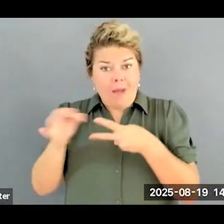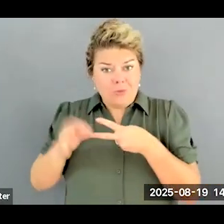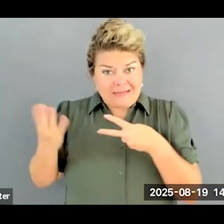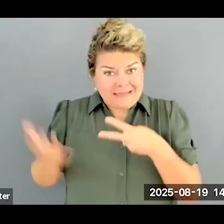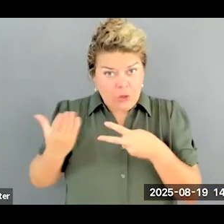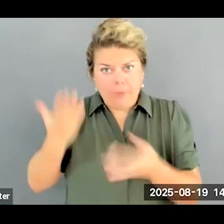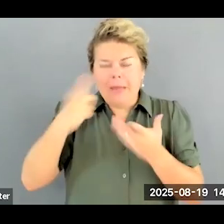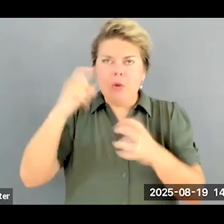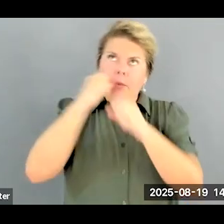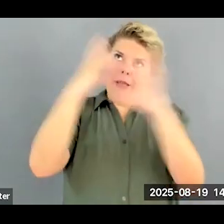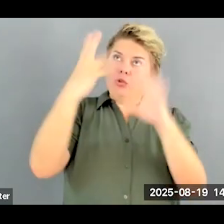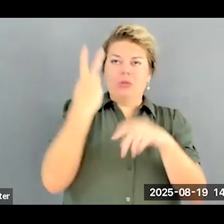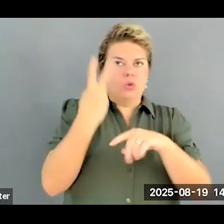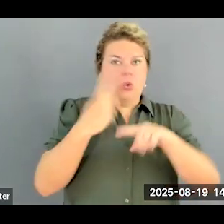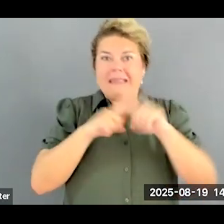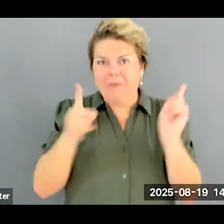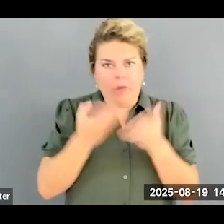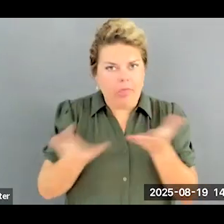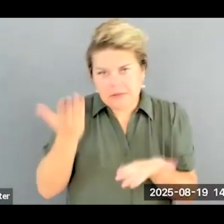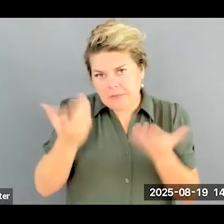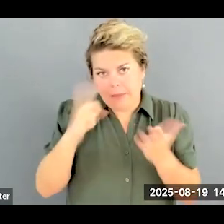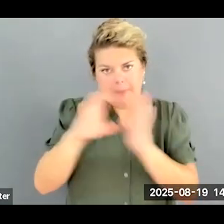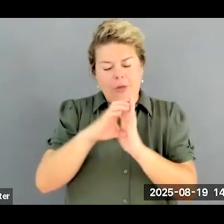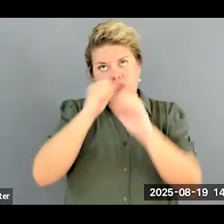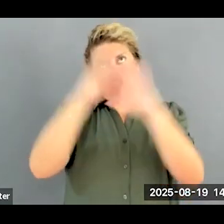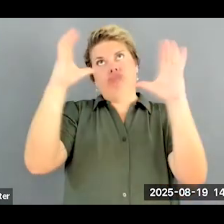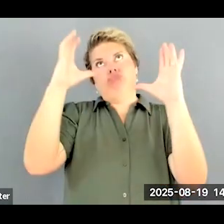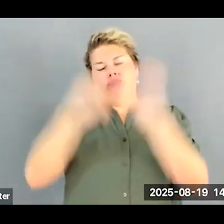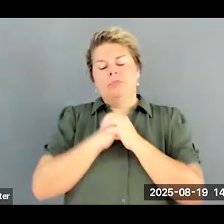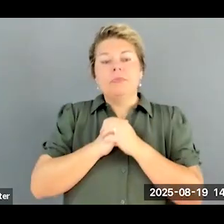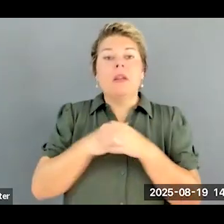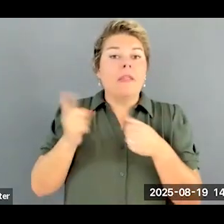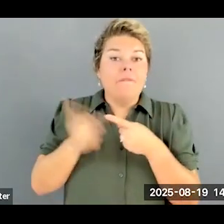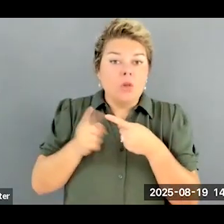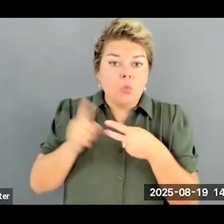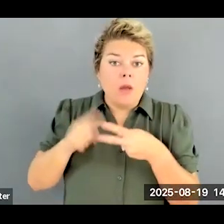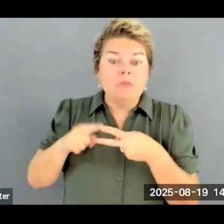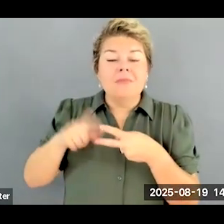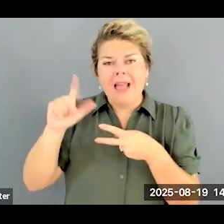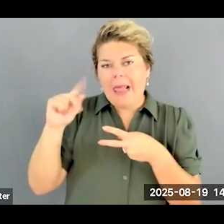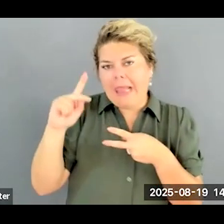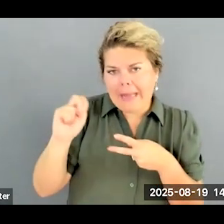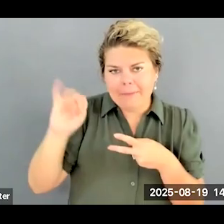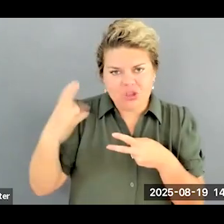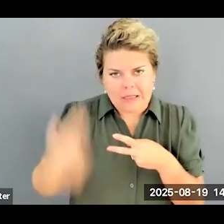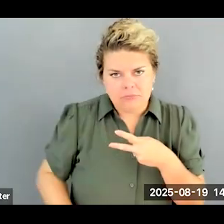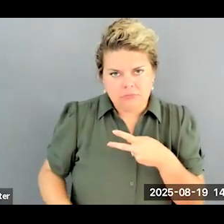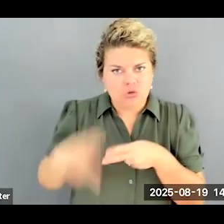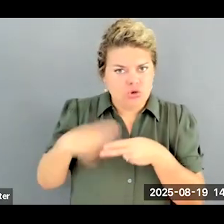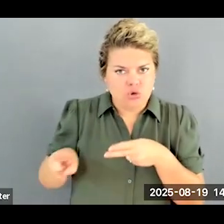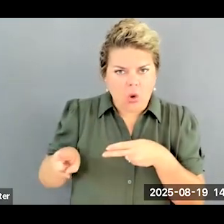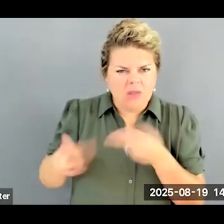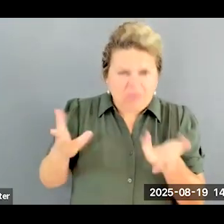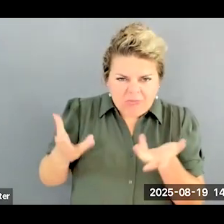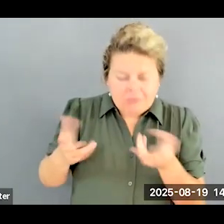example, you may picture two very different things. So the first one is Lake Michigan.